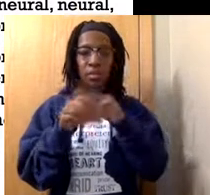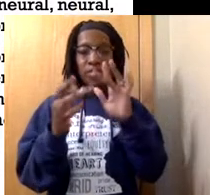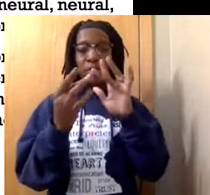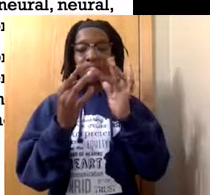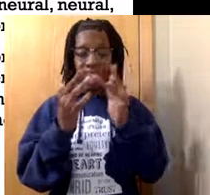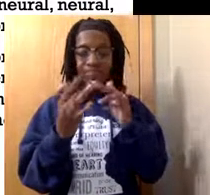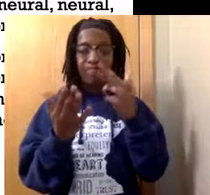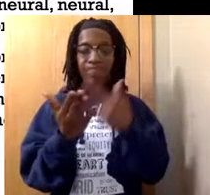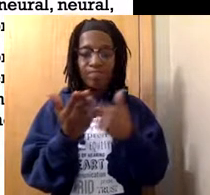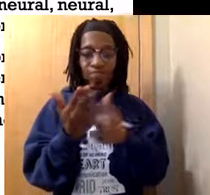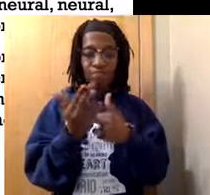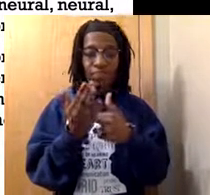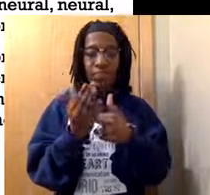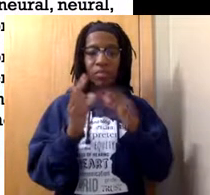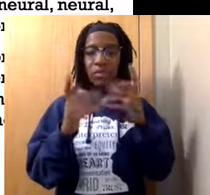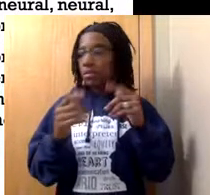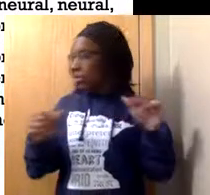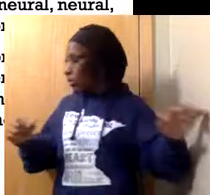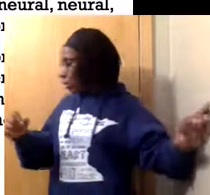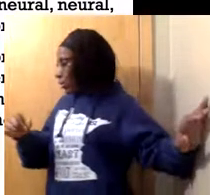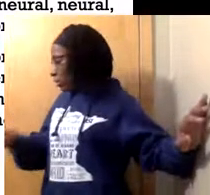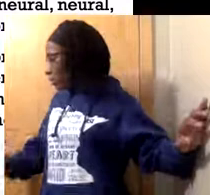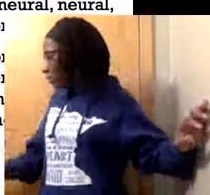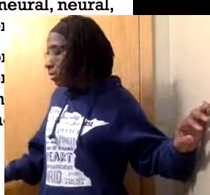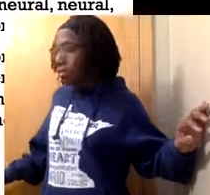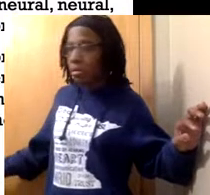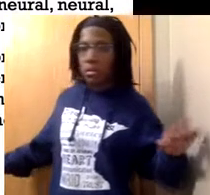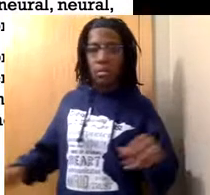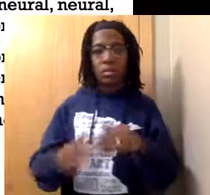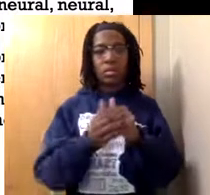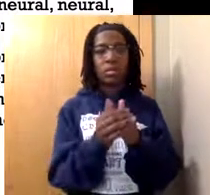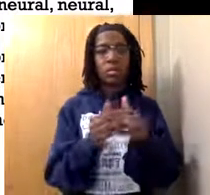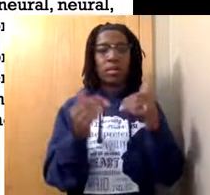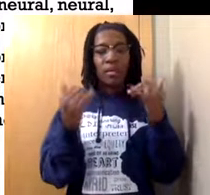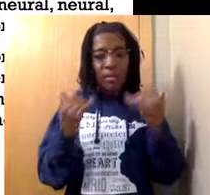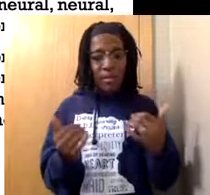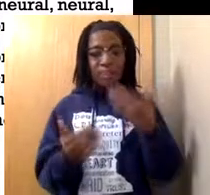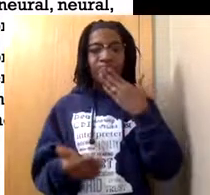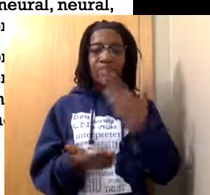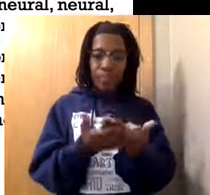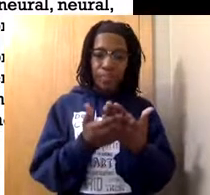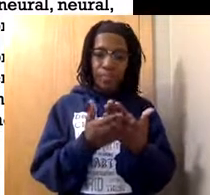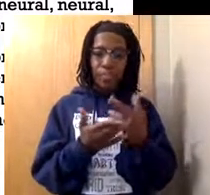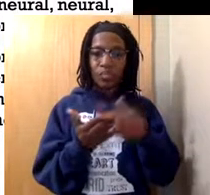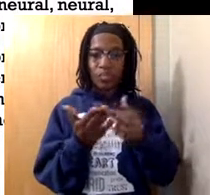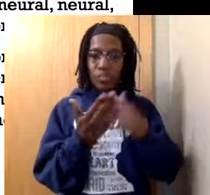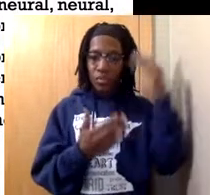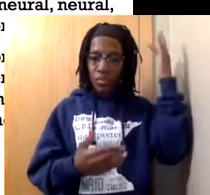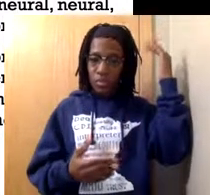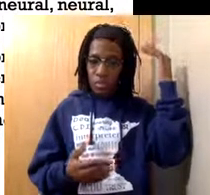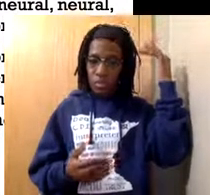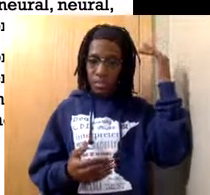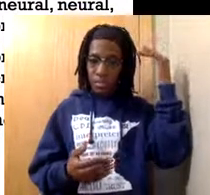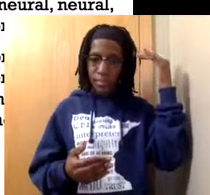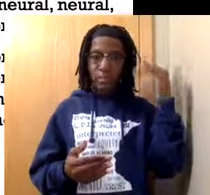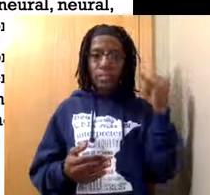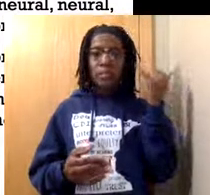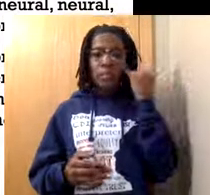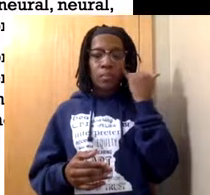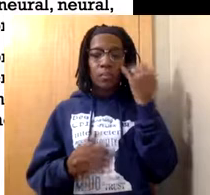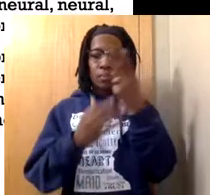Technical Resource Center. Wash your hands. That's a good resource. Why? Because it helps